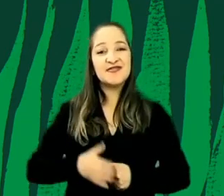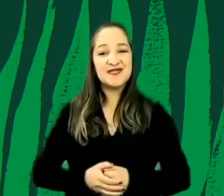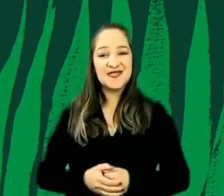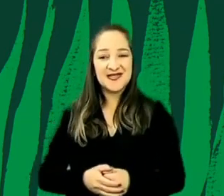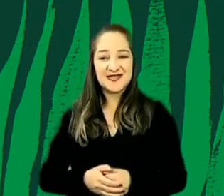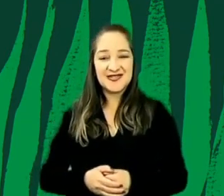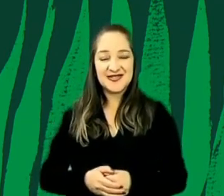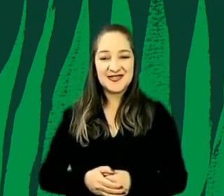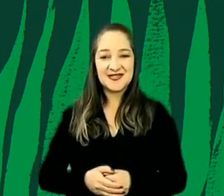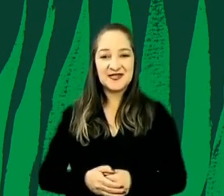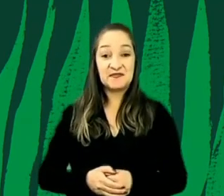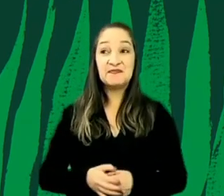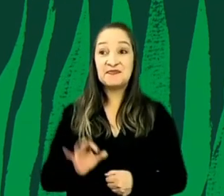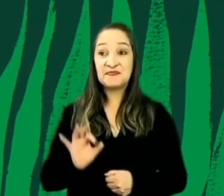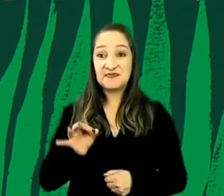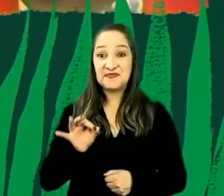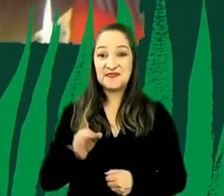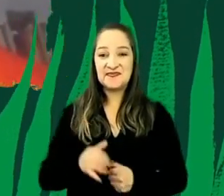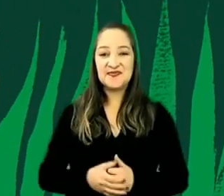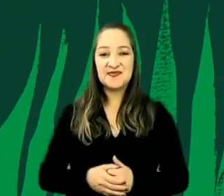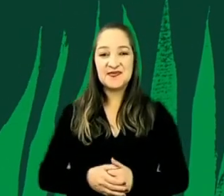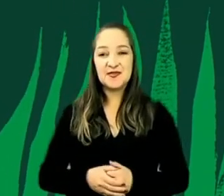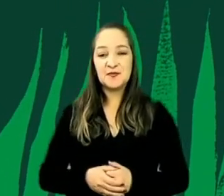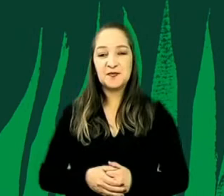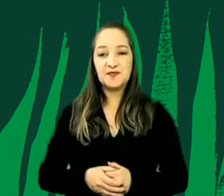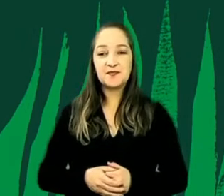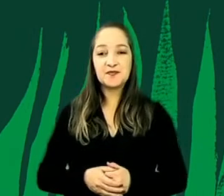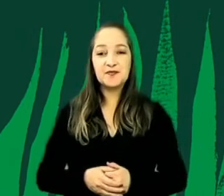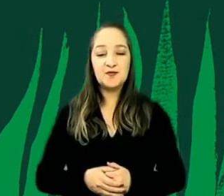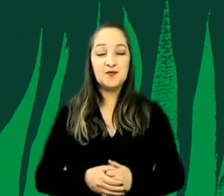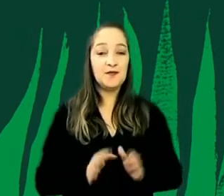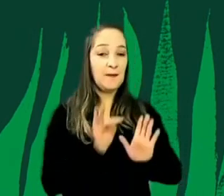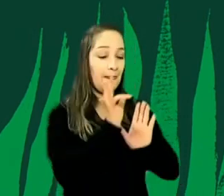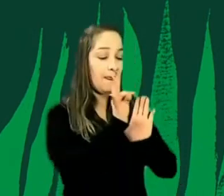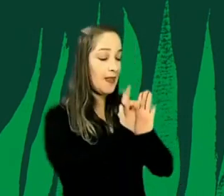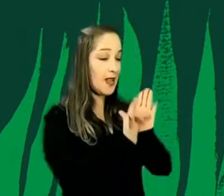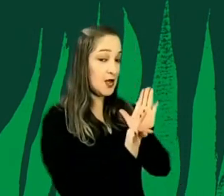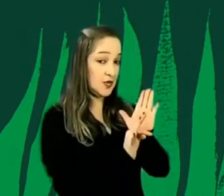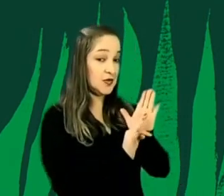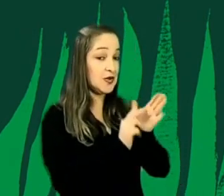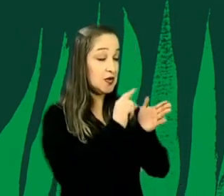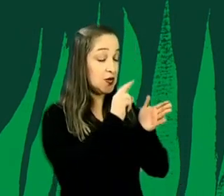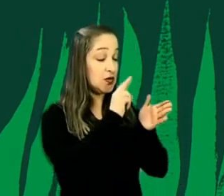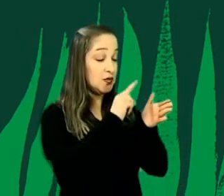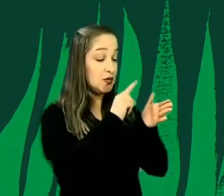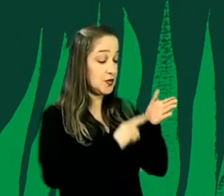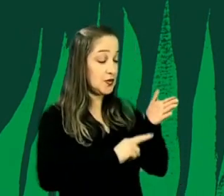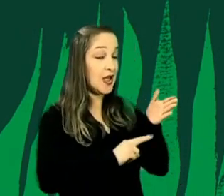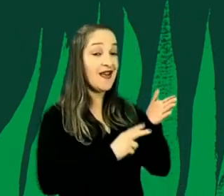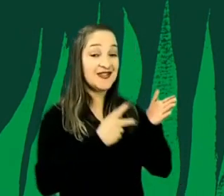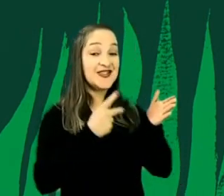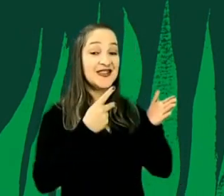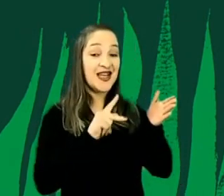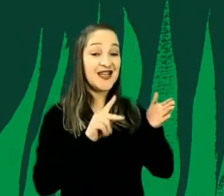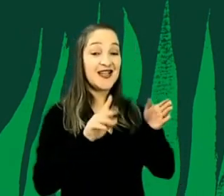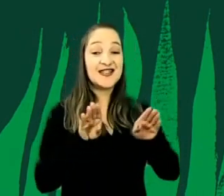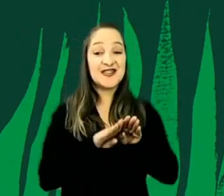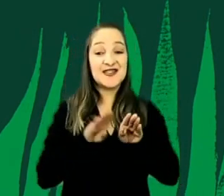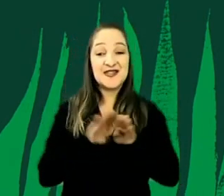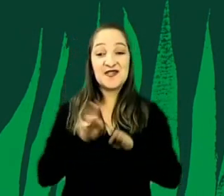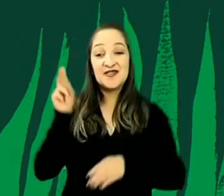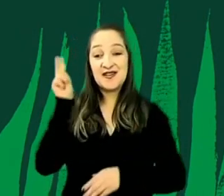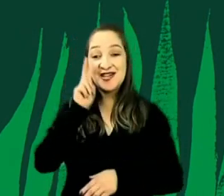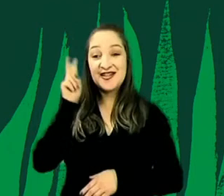works. Okay, correct. That is true. Reading Alice Walker's writing, and I was recalling as